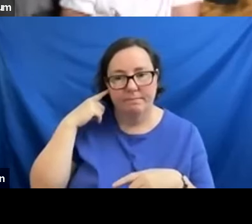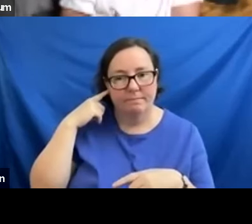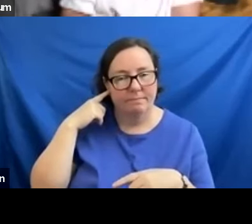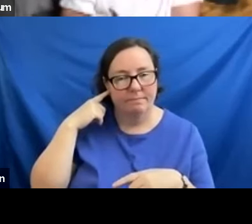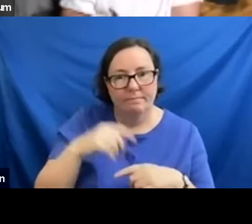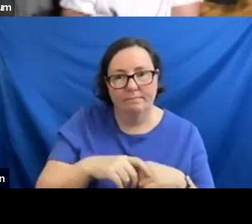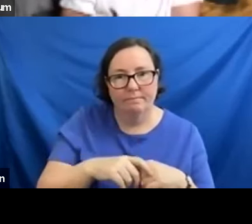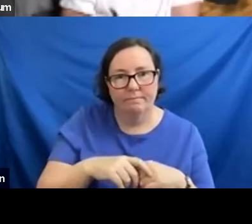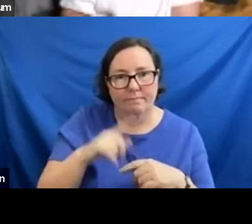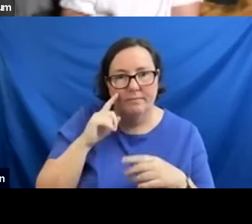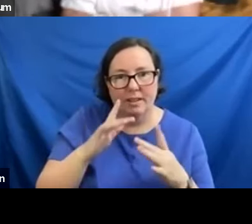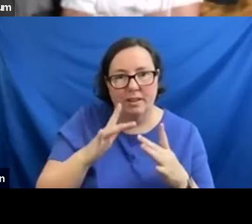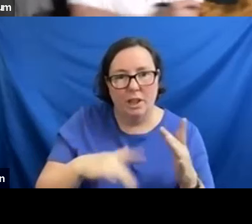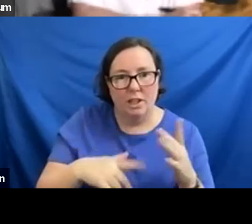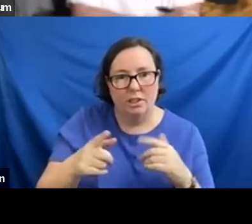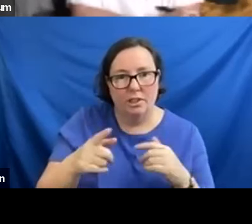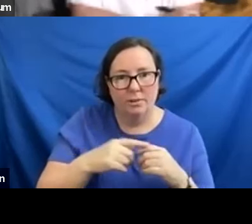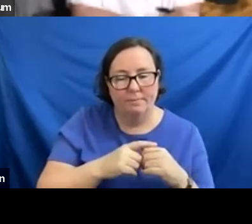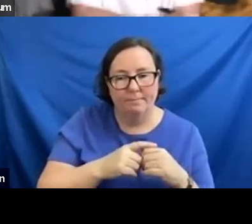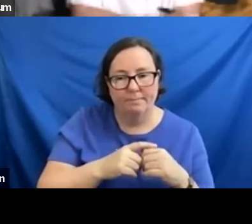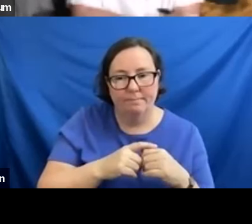I think we lost you.